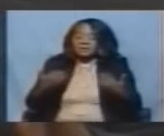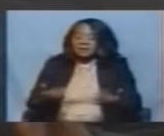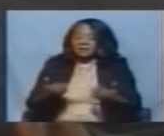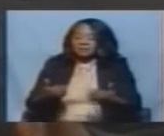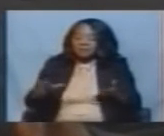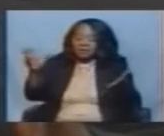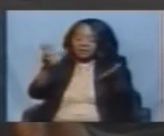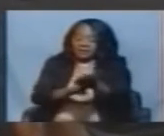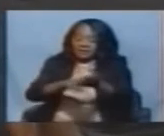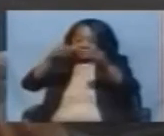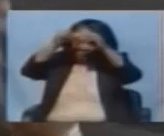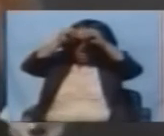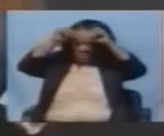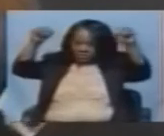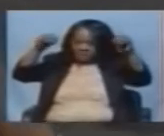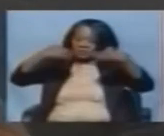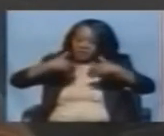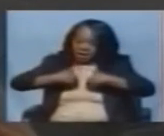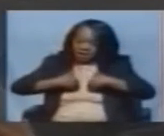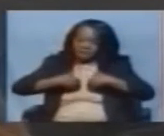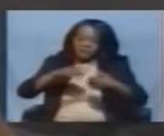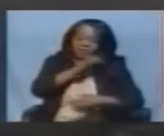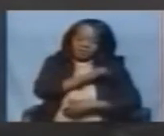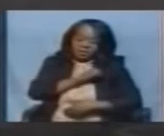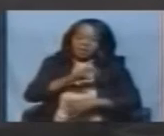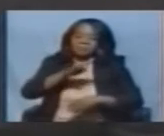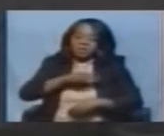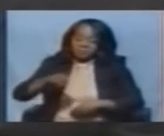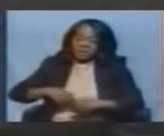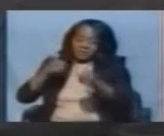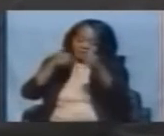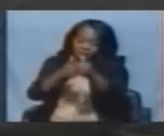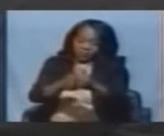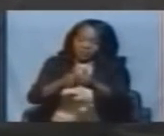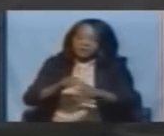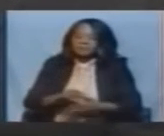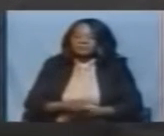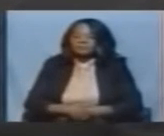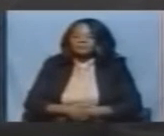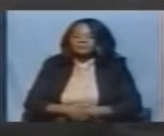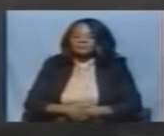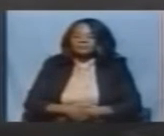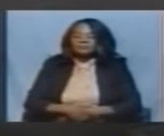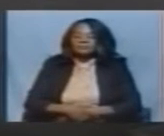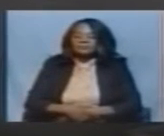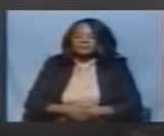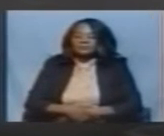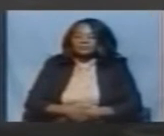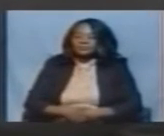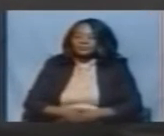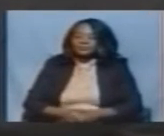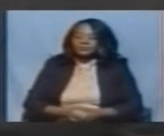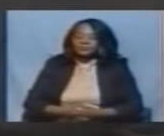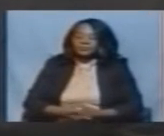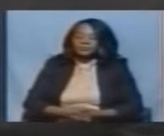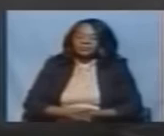was signed by the president, as a matter of fact, and members are abiding by that. And we also have a CIPS code of conduct, and members are abiding by that. Let's talk about and reform. And